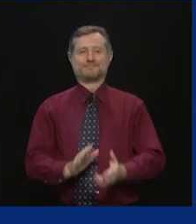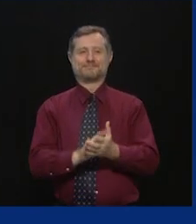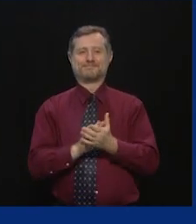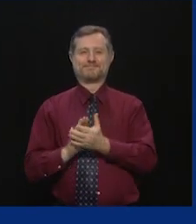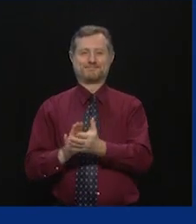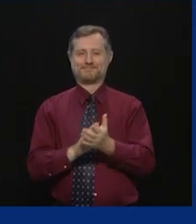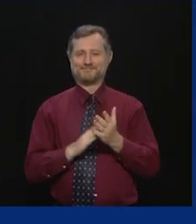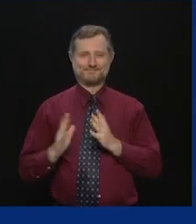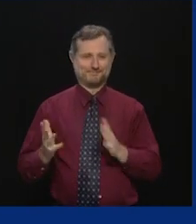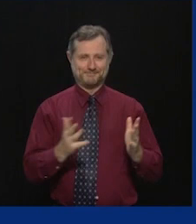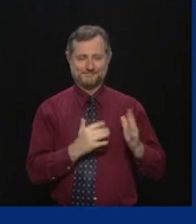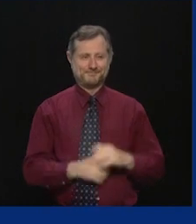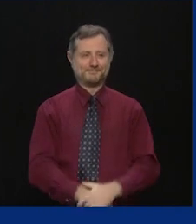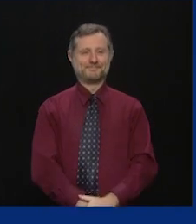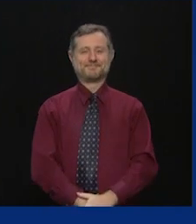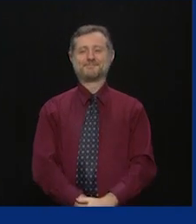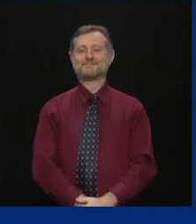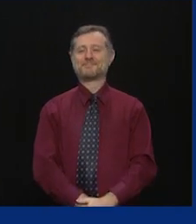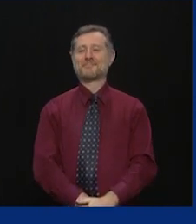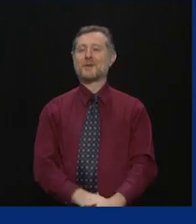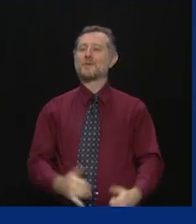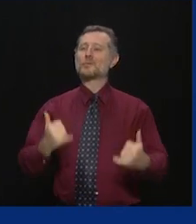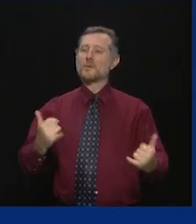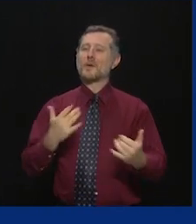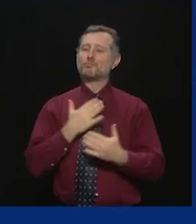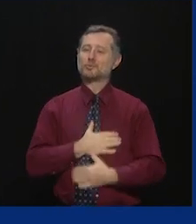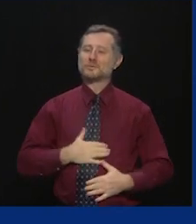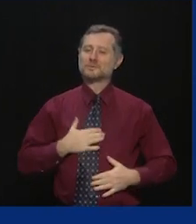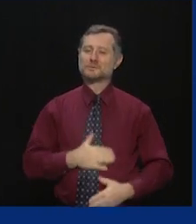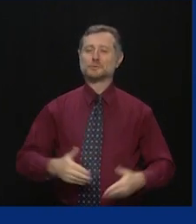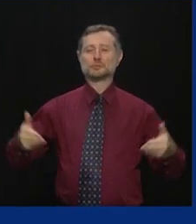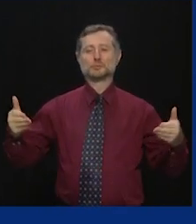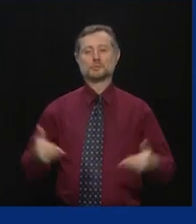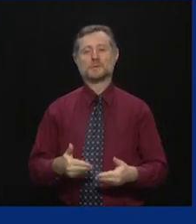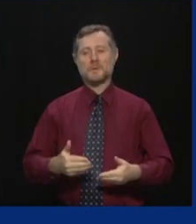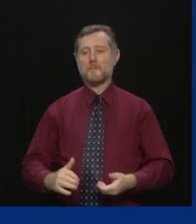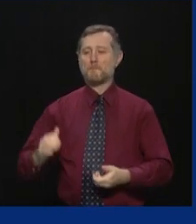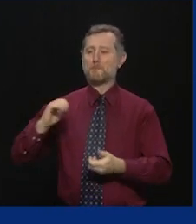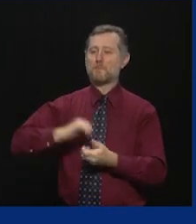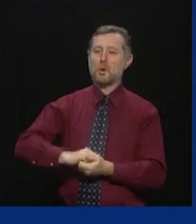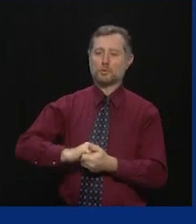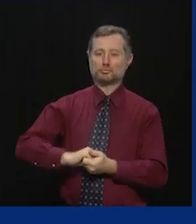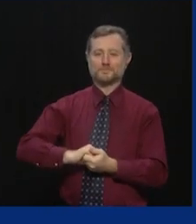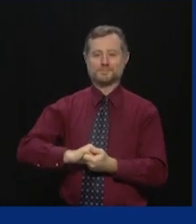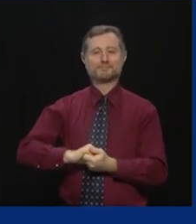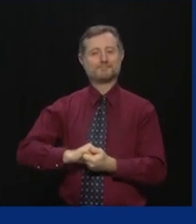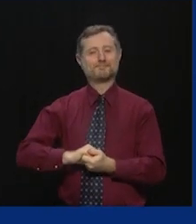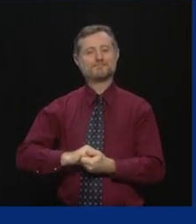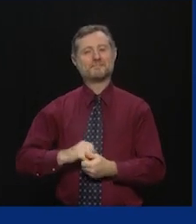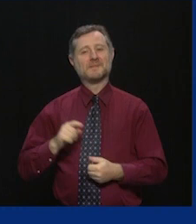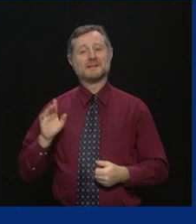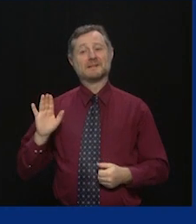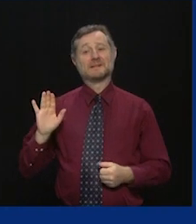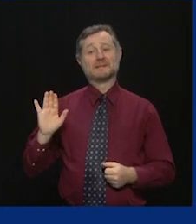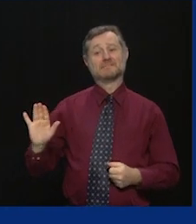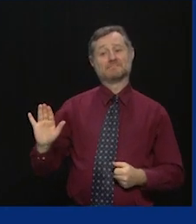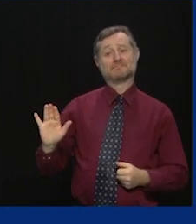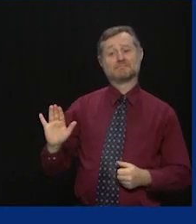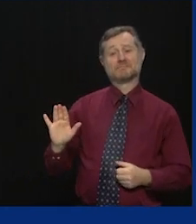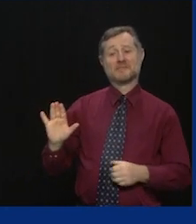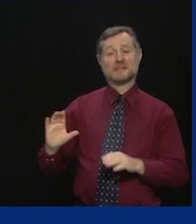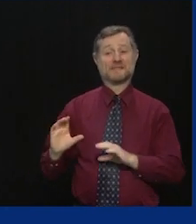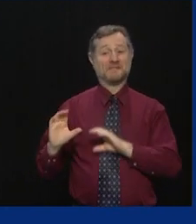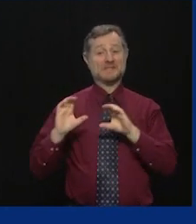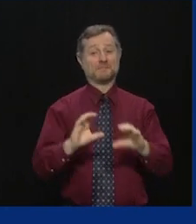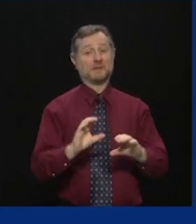And now it is my great pleasure to introduce a partner that we wouldn't be here without for his investment, of course, in this